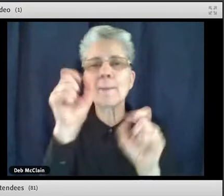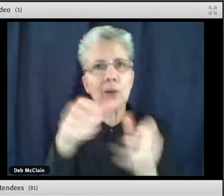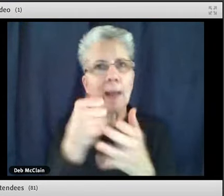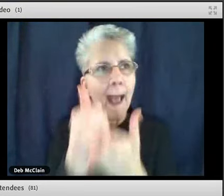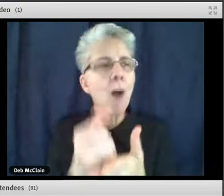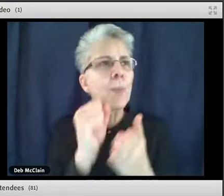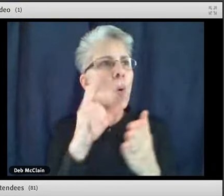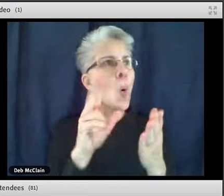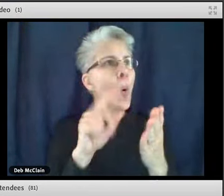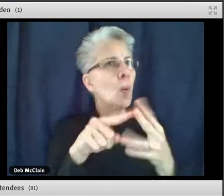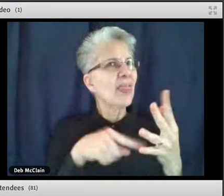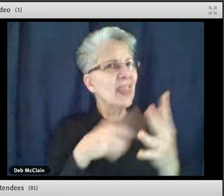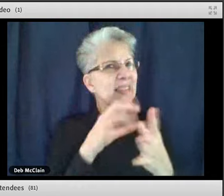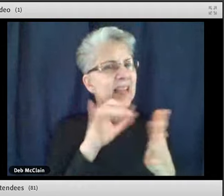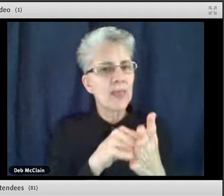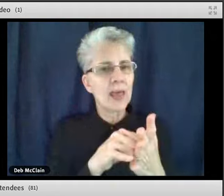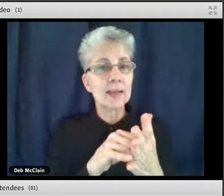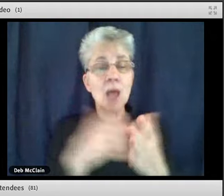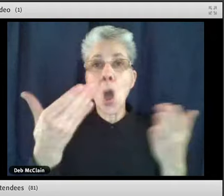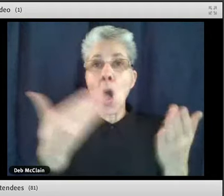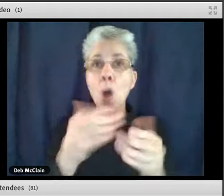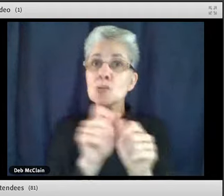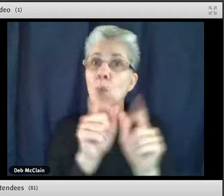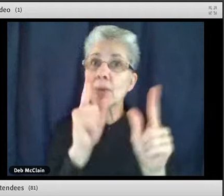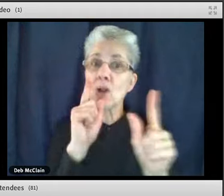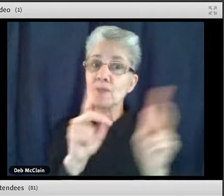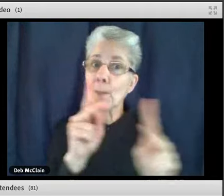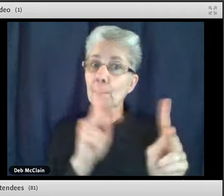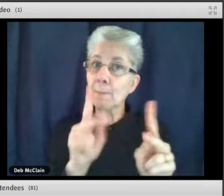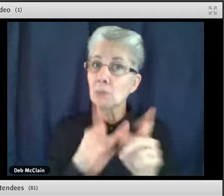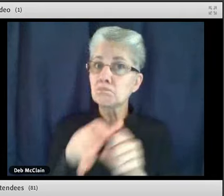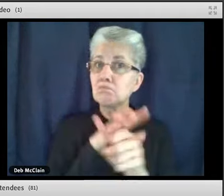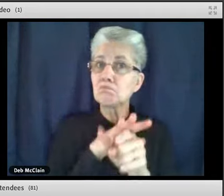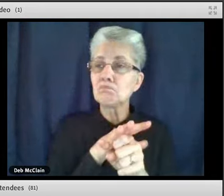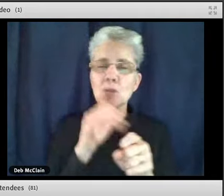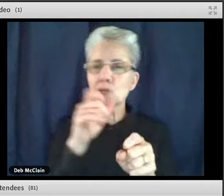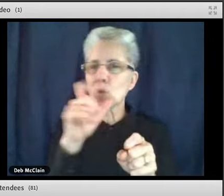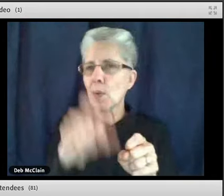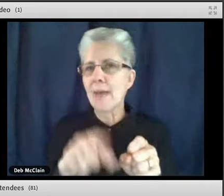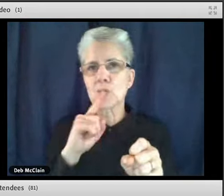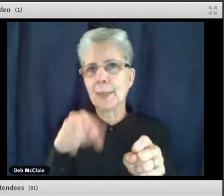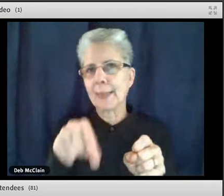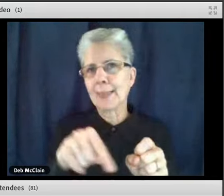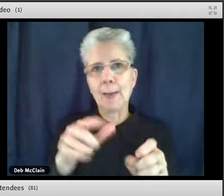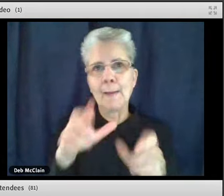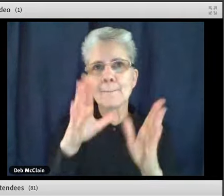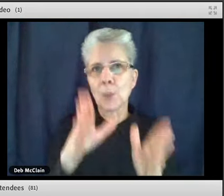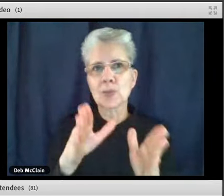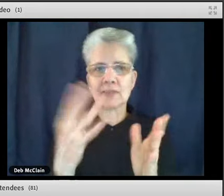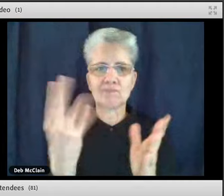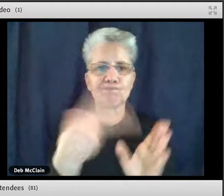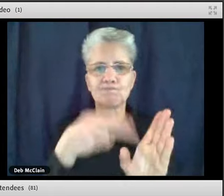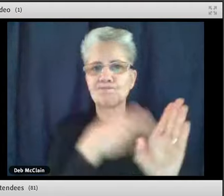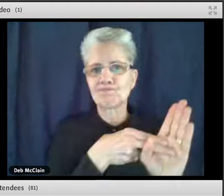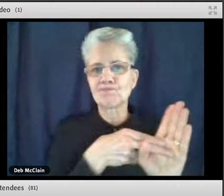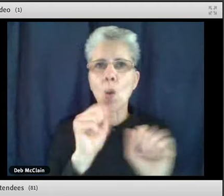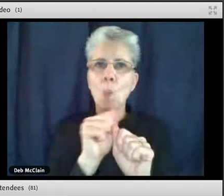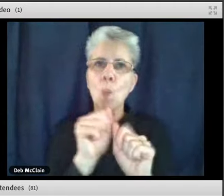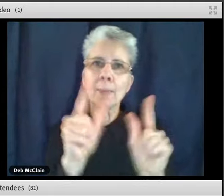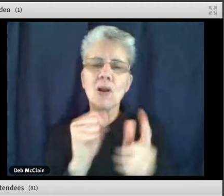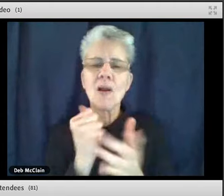meditation, which I'm not very good at, but things that you can do to pay attention to your basic needs, and